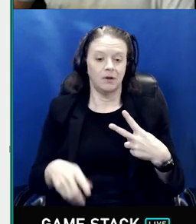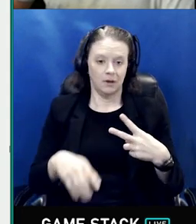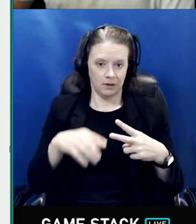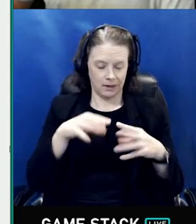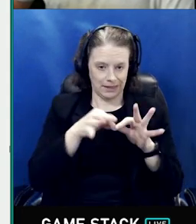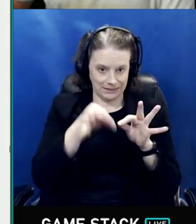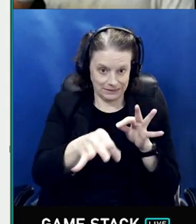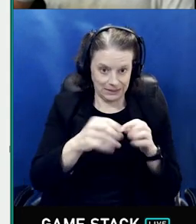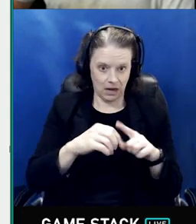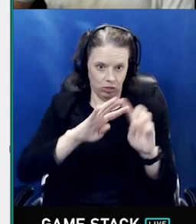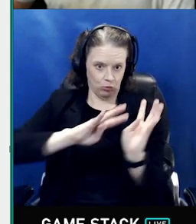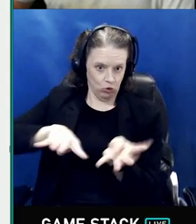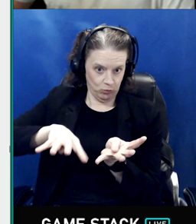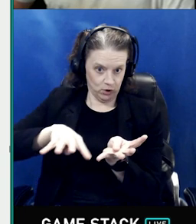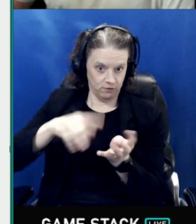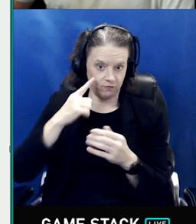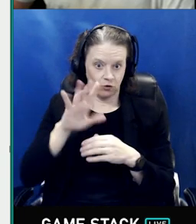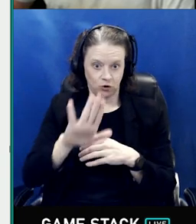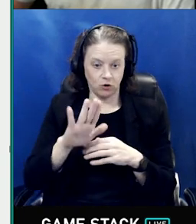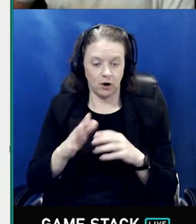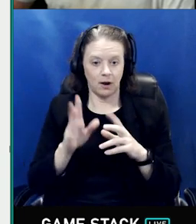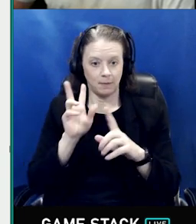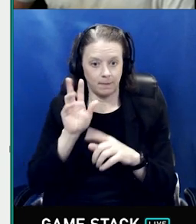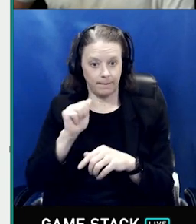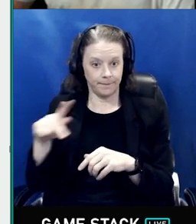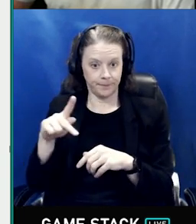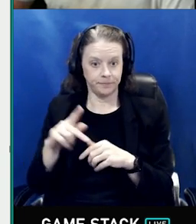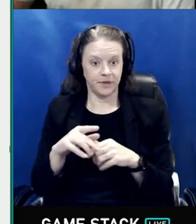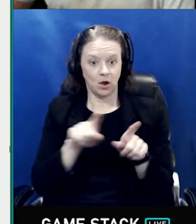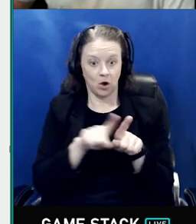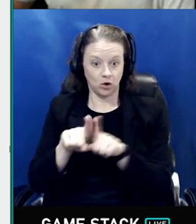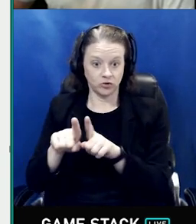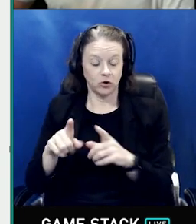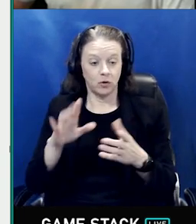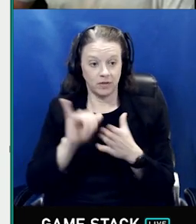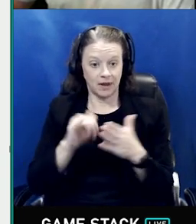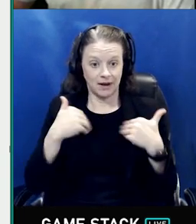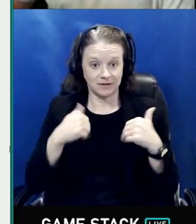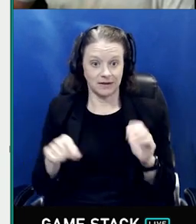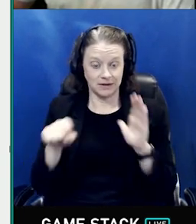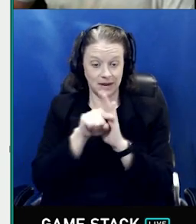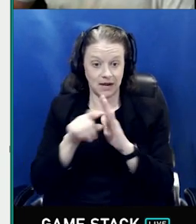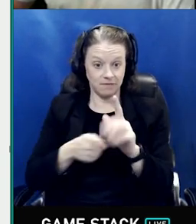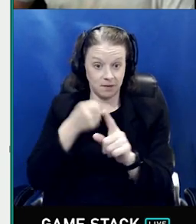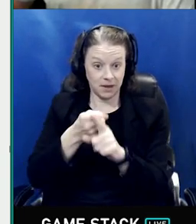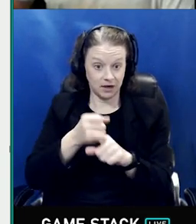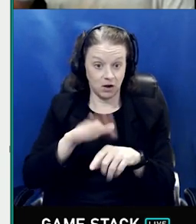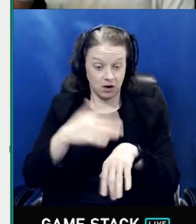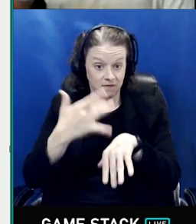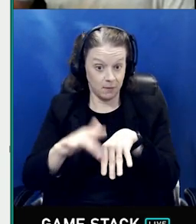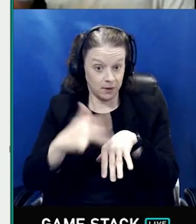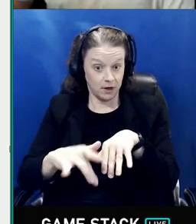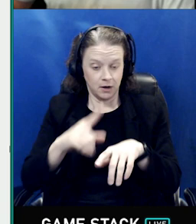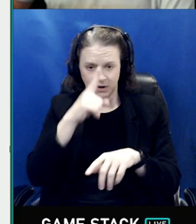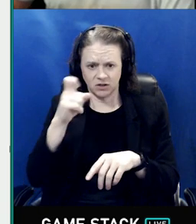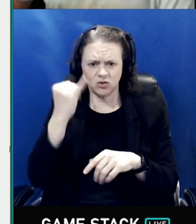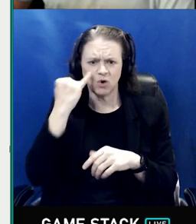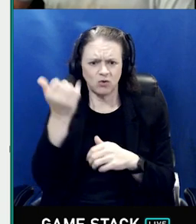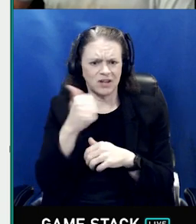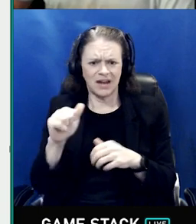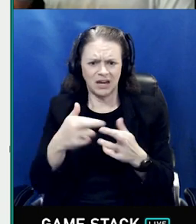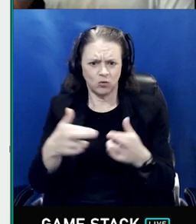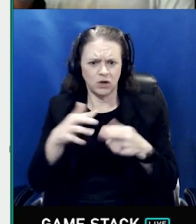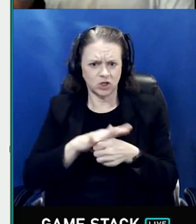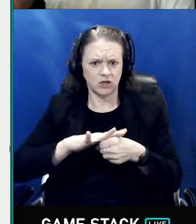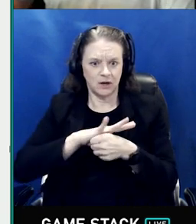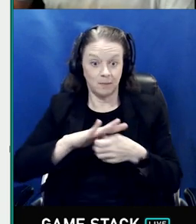application. It also has a negative impact on availability because if any region becomes unavailable, your game will become